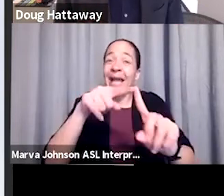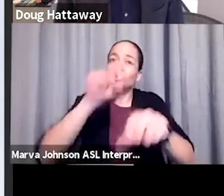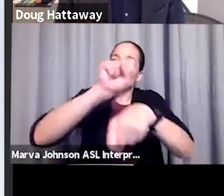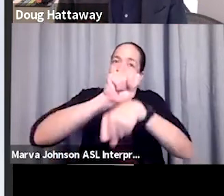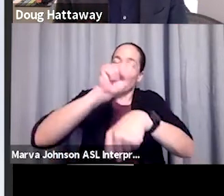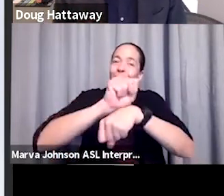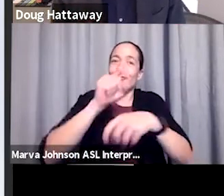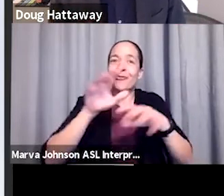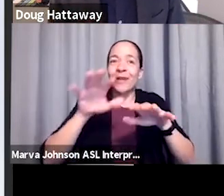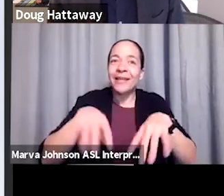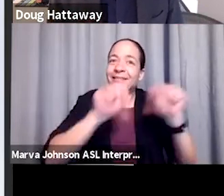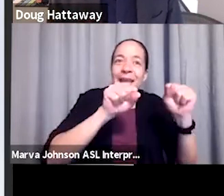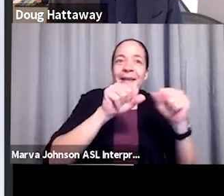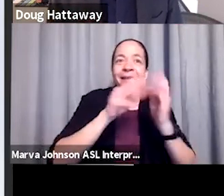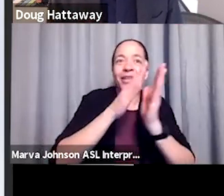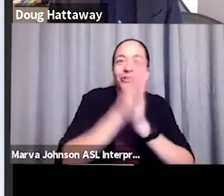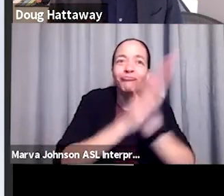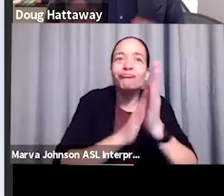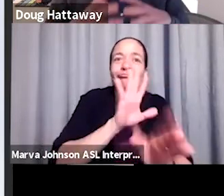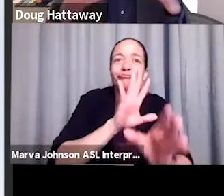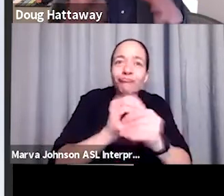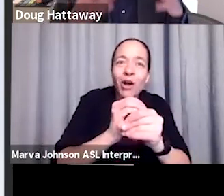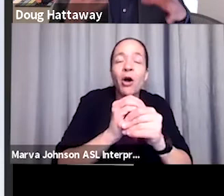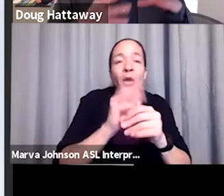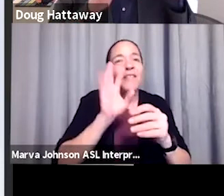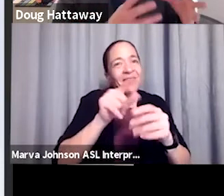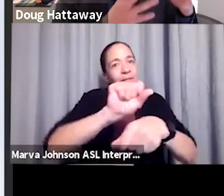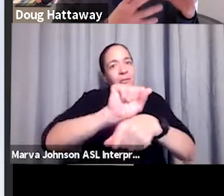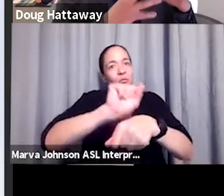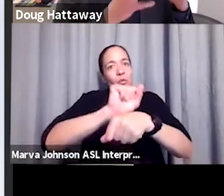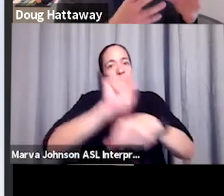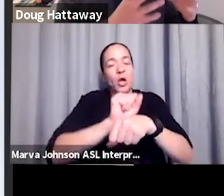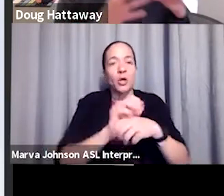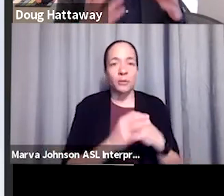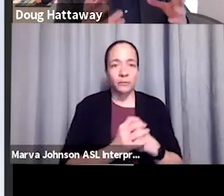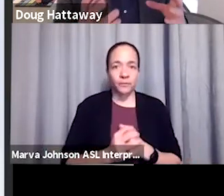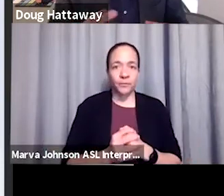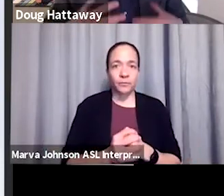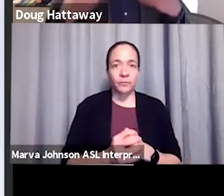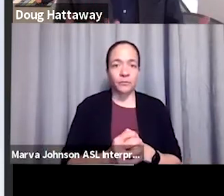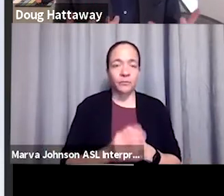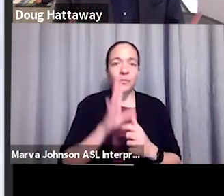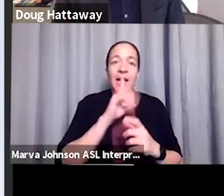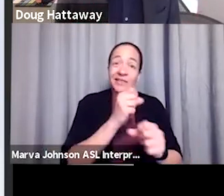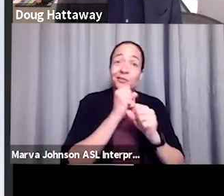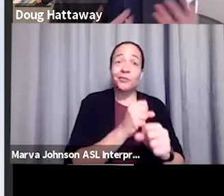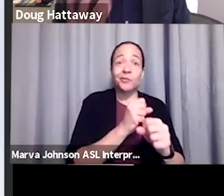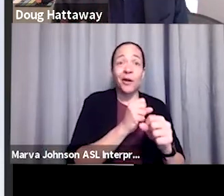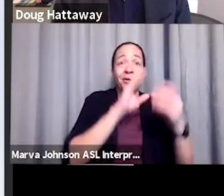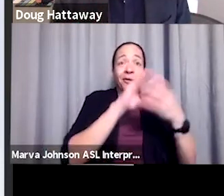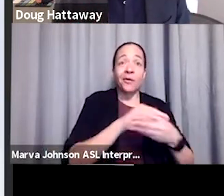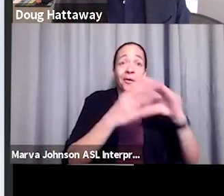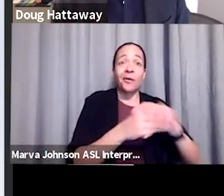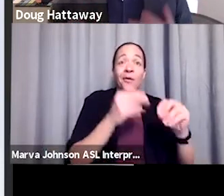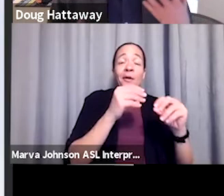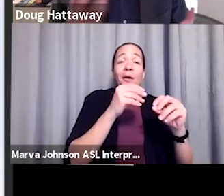taking initiative. So that is a theme, because it's a dominant idea and an aspiration. It's something you need to contend with